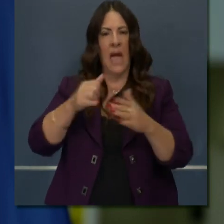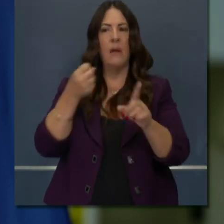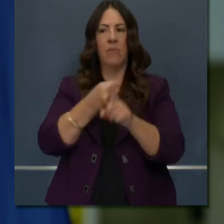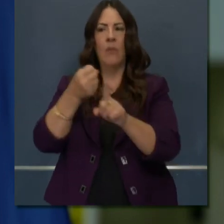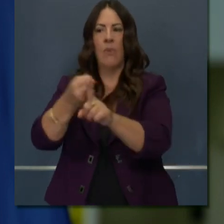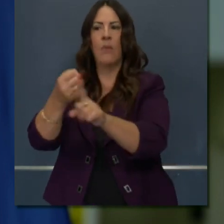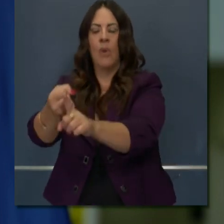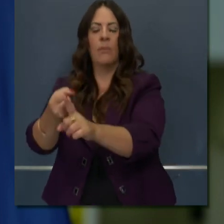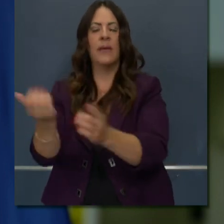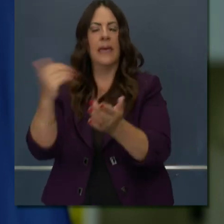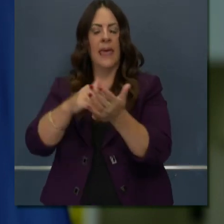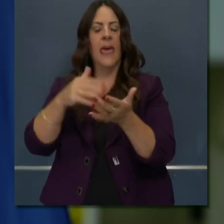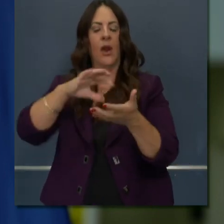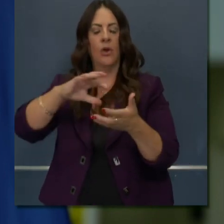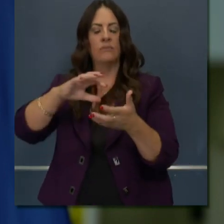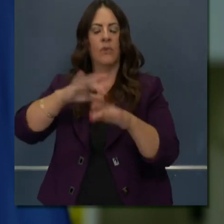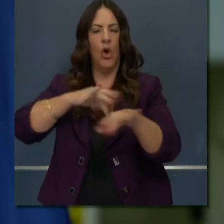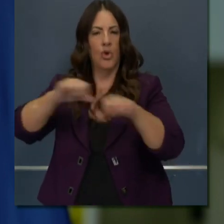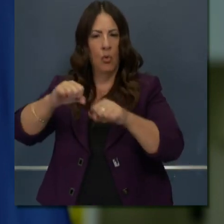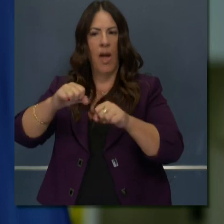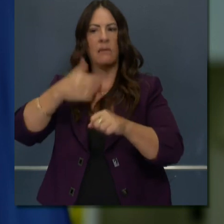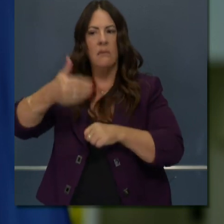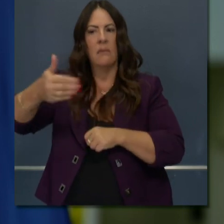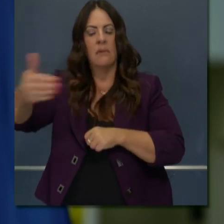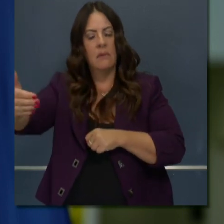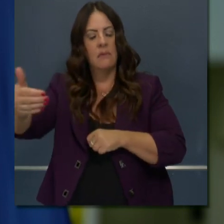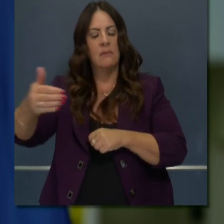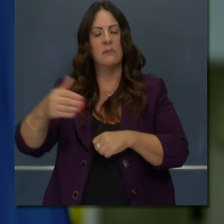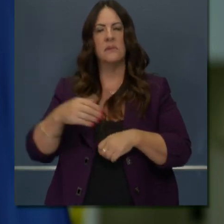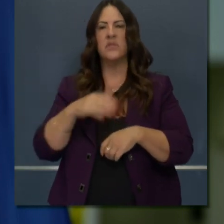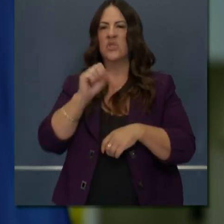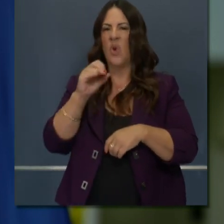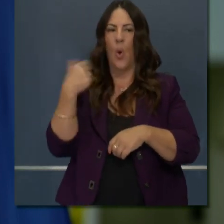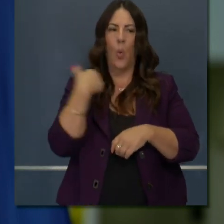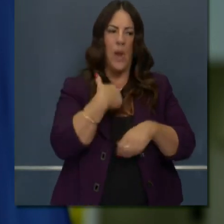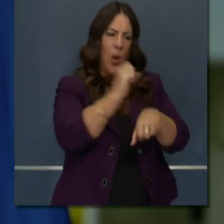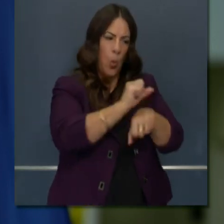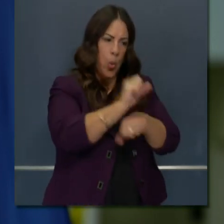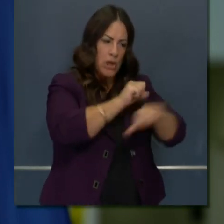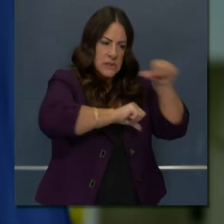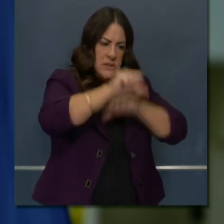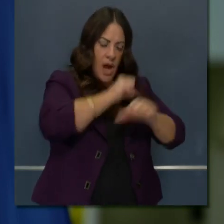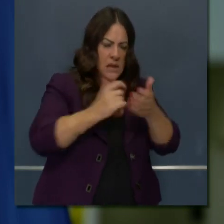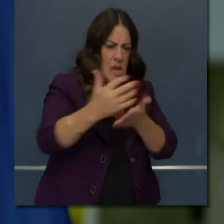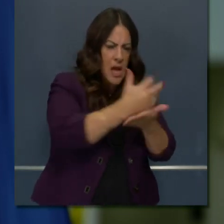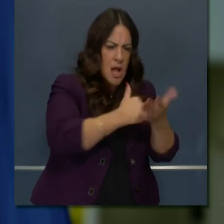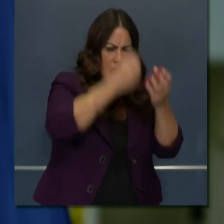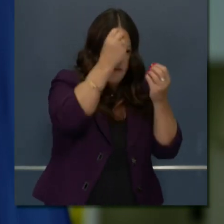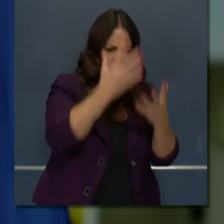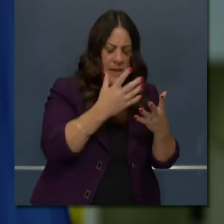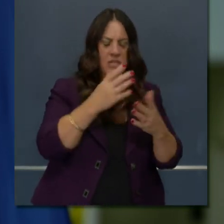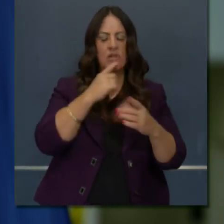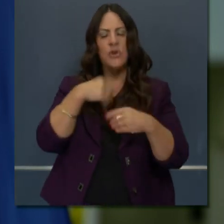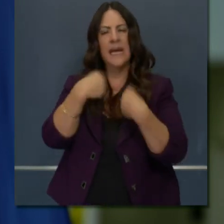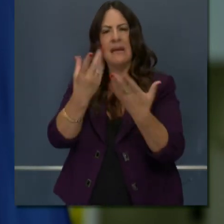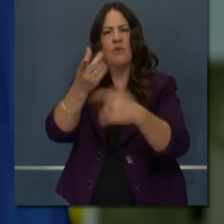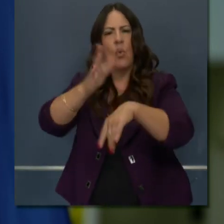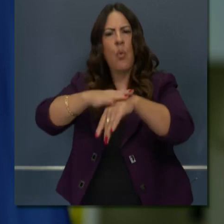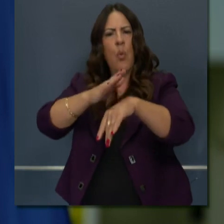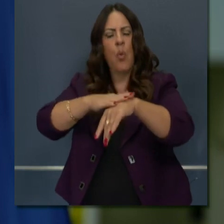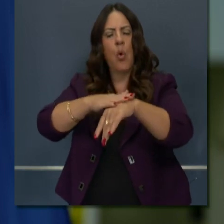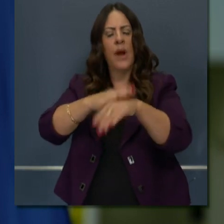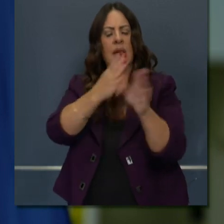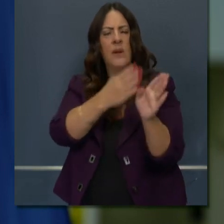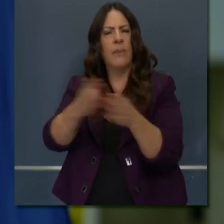Survey and others, so that to provide you with the best scientific information as to what you can expect. But you can only hear